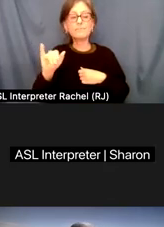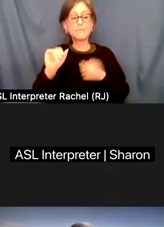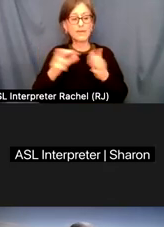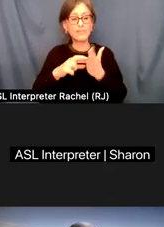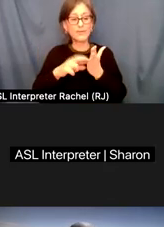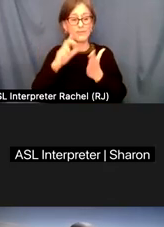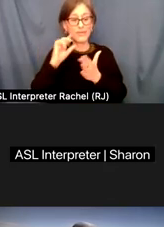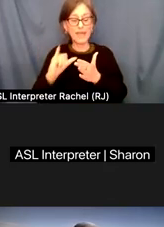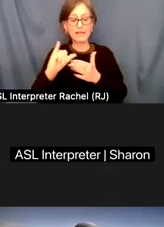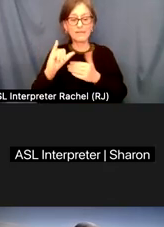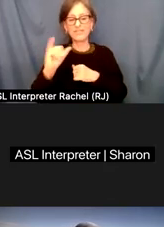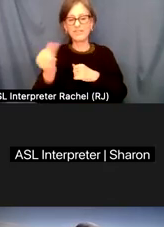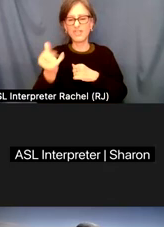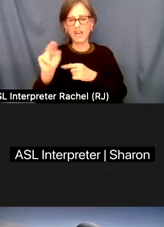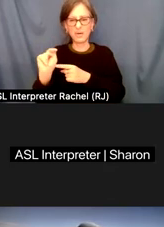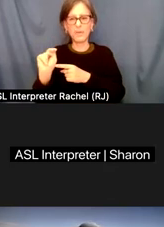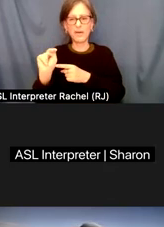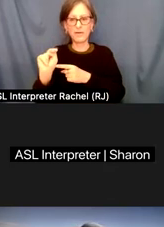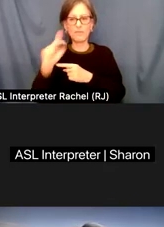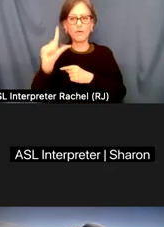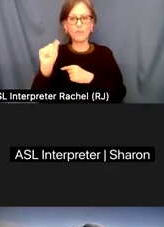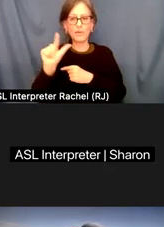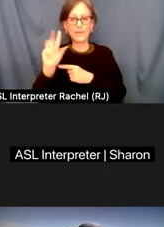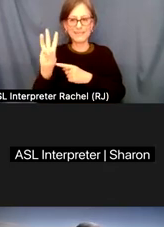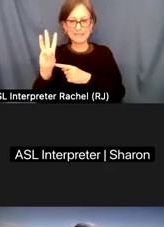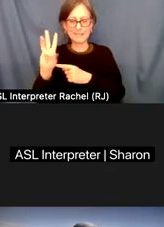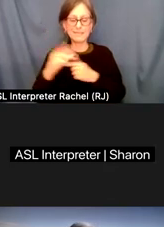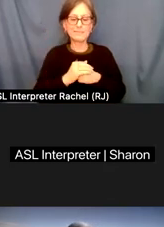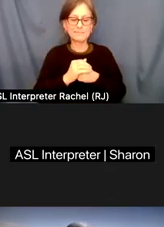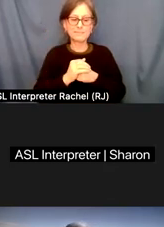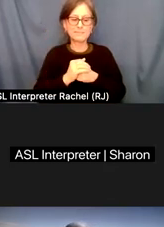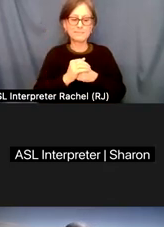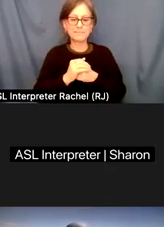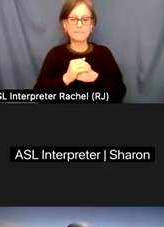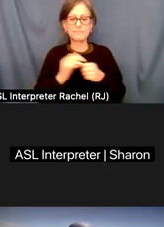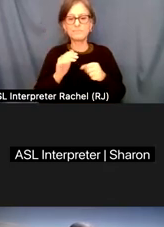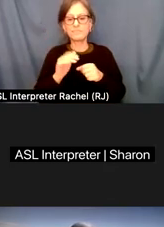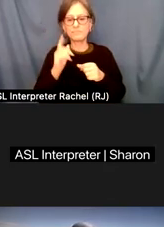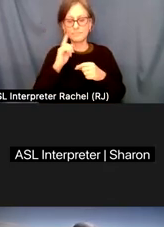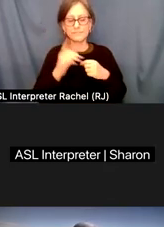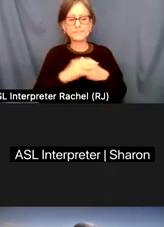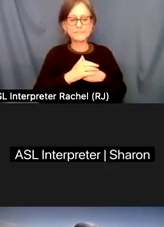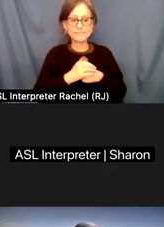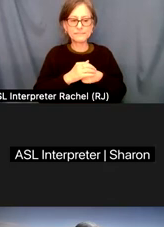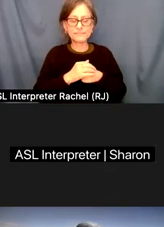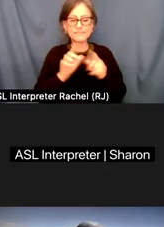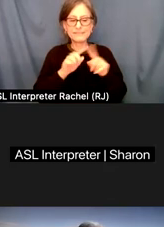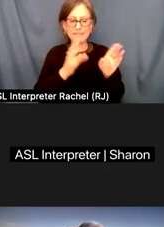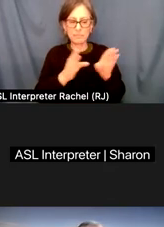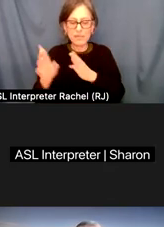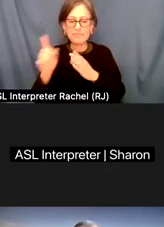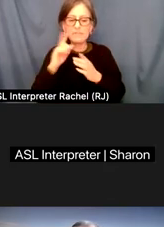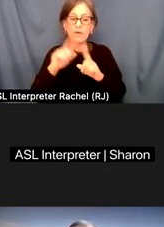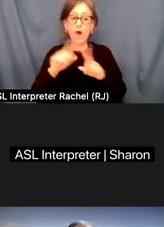register your activities in 2026, including year-round, but also for Tsunami Preparedness Week. It's very much like